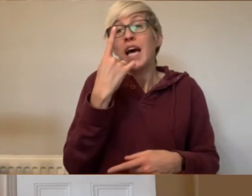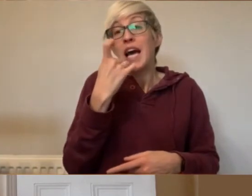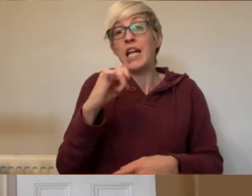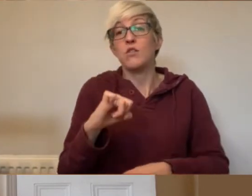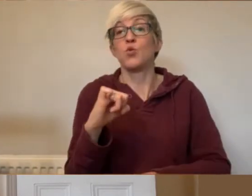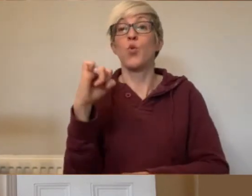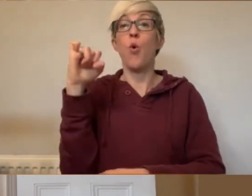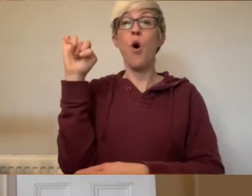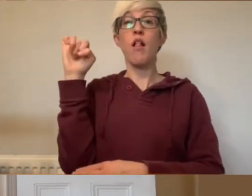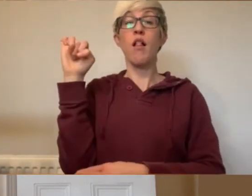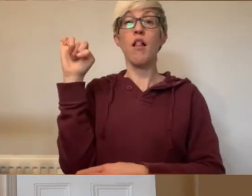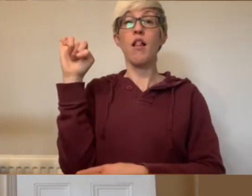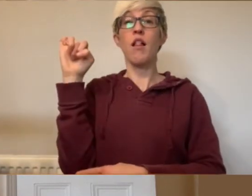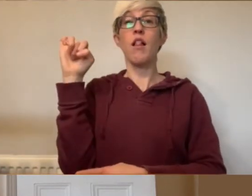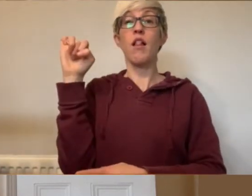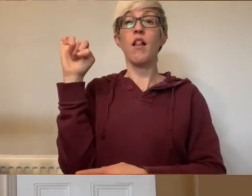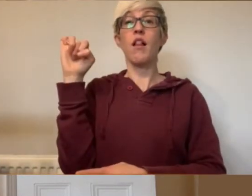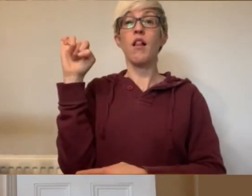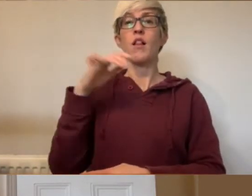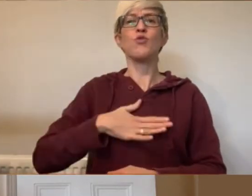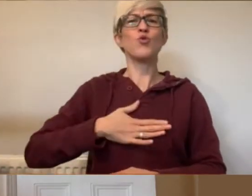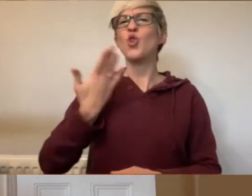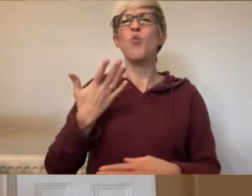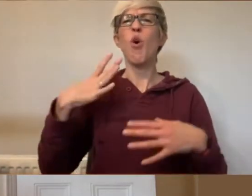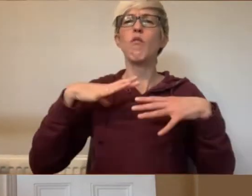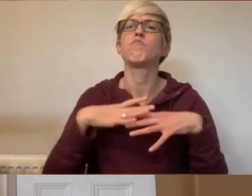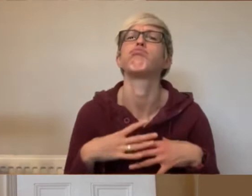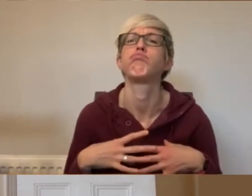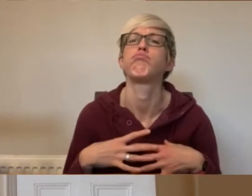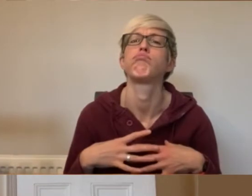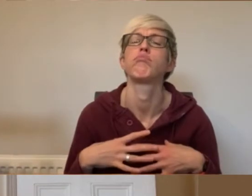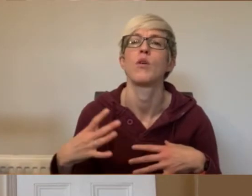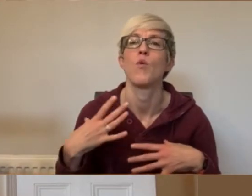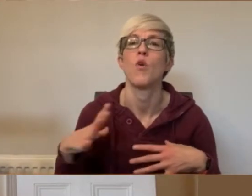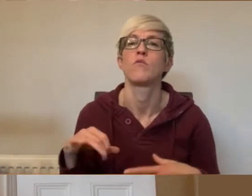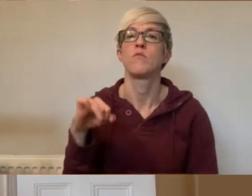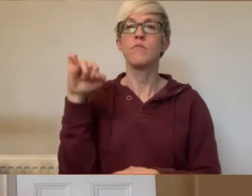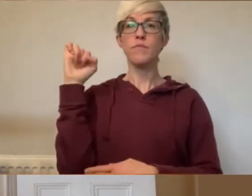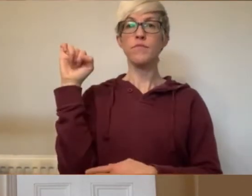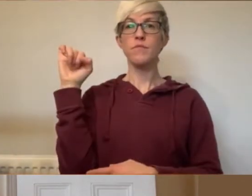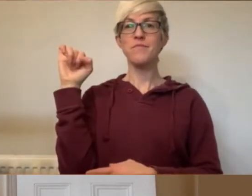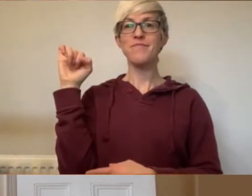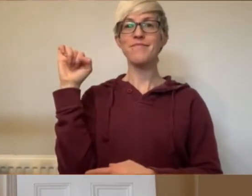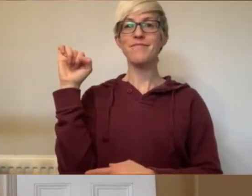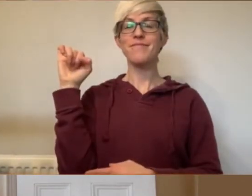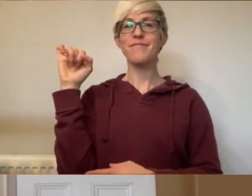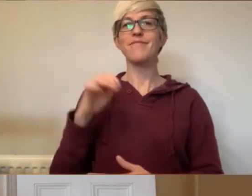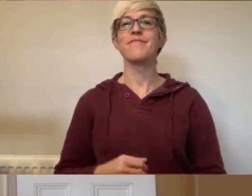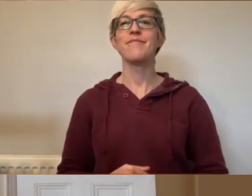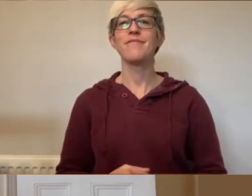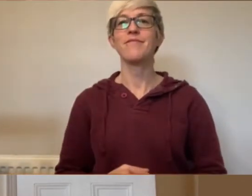a nice tall spine, okay? We don't want to be sat really uncomfortably. And throughout